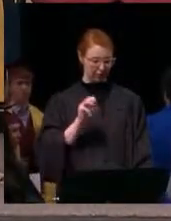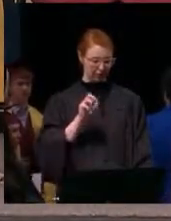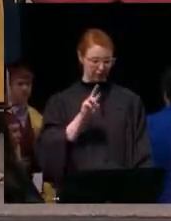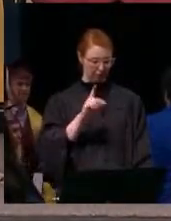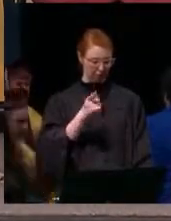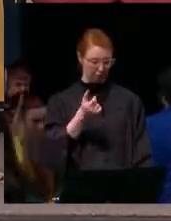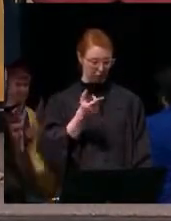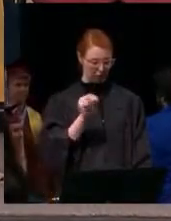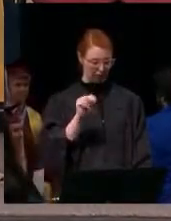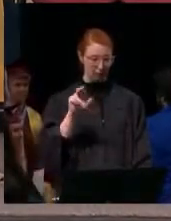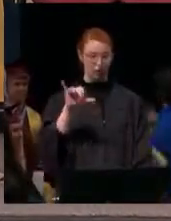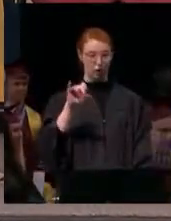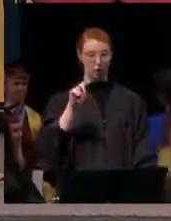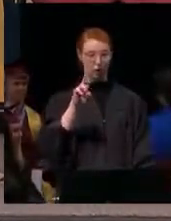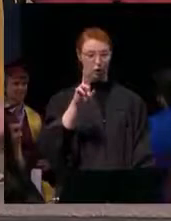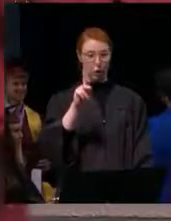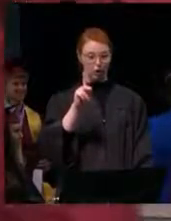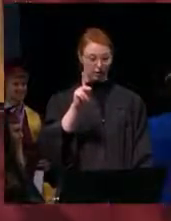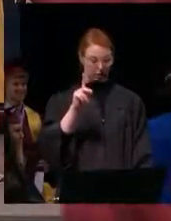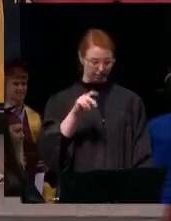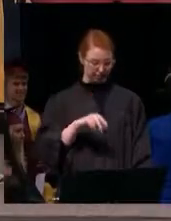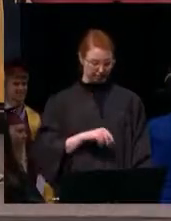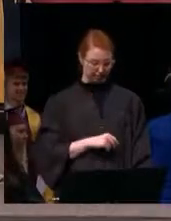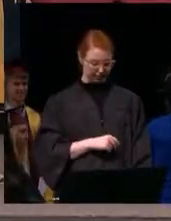Morgan York.